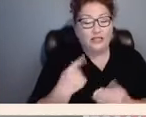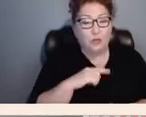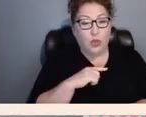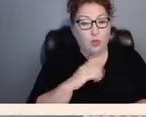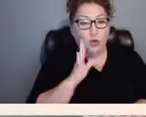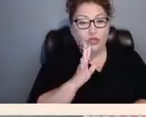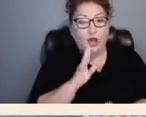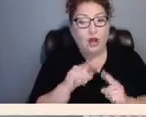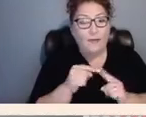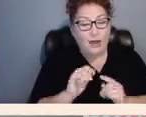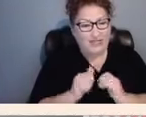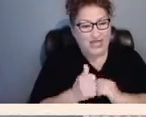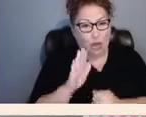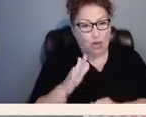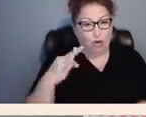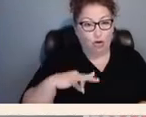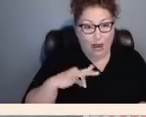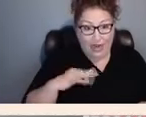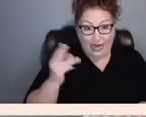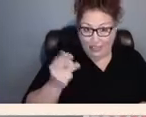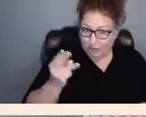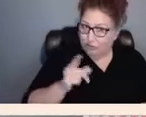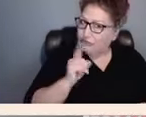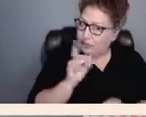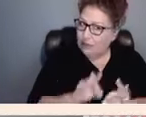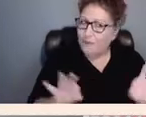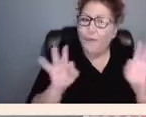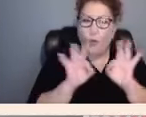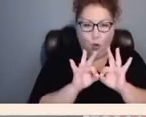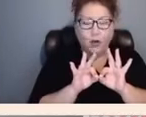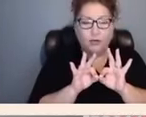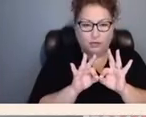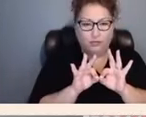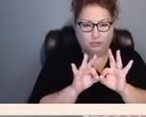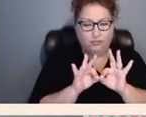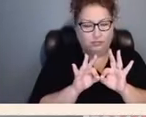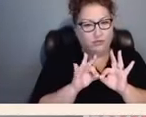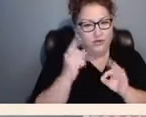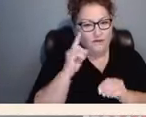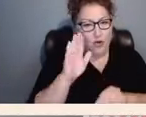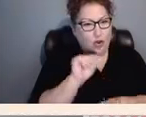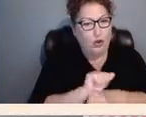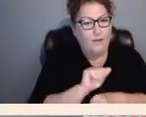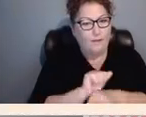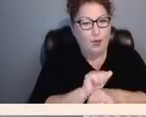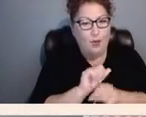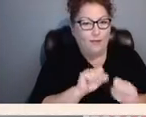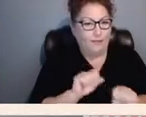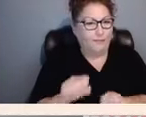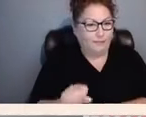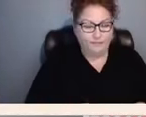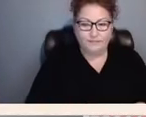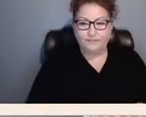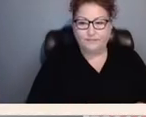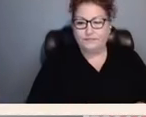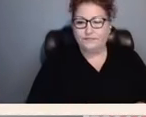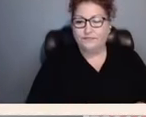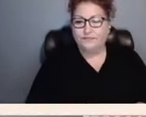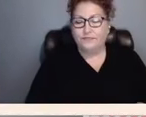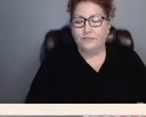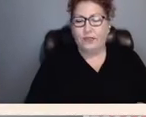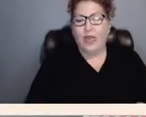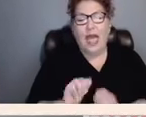credit history is an important factor in your employability. So how do people ask